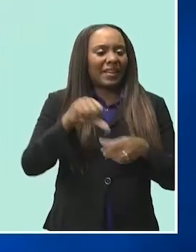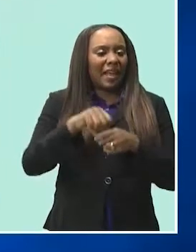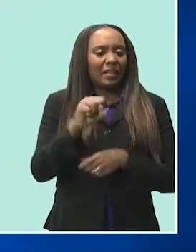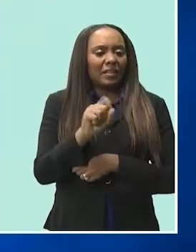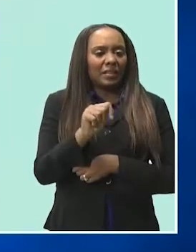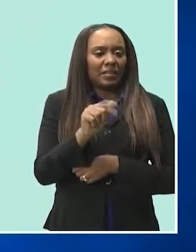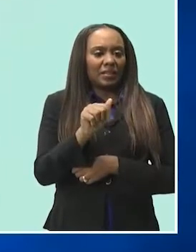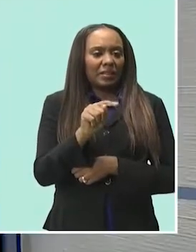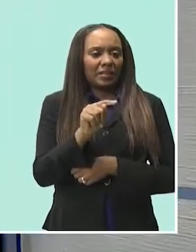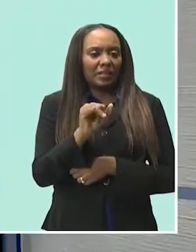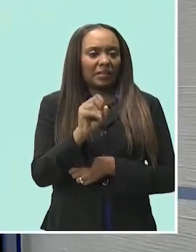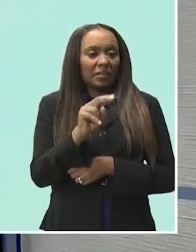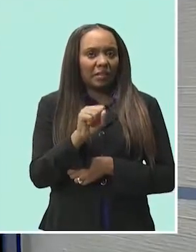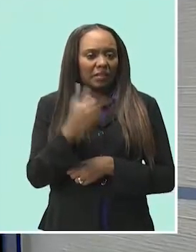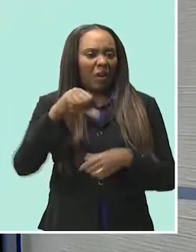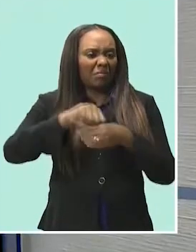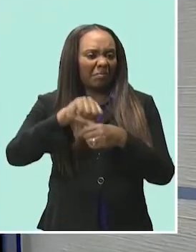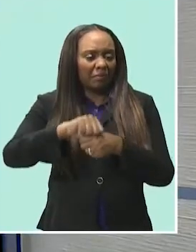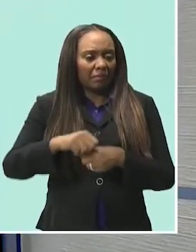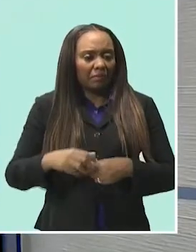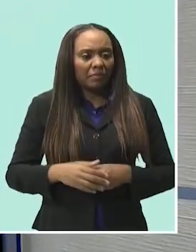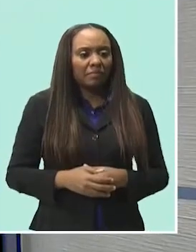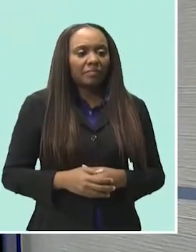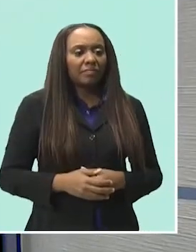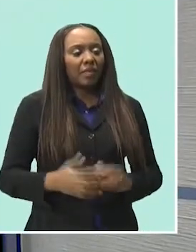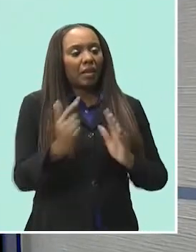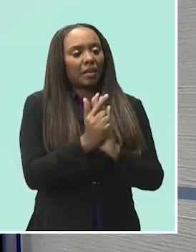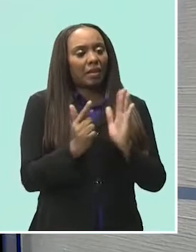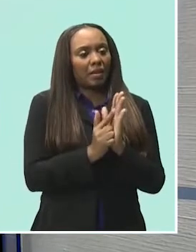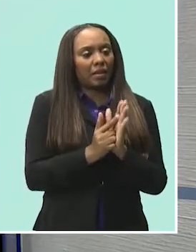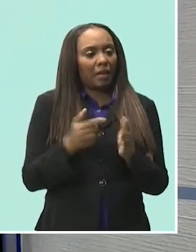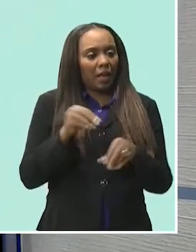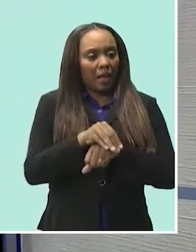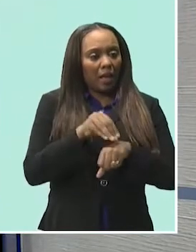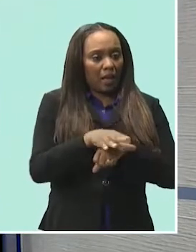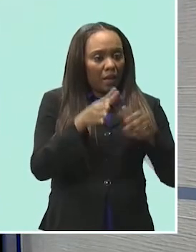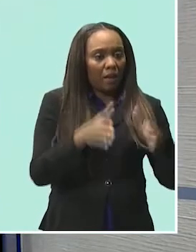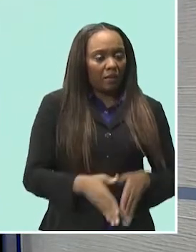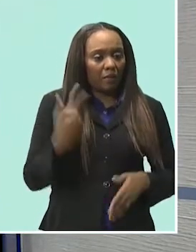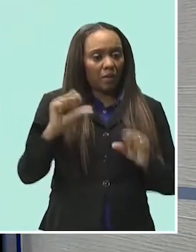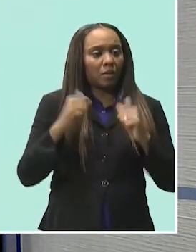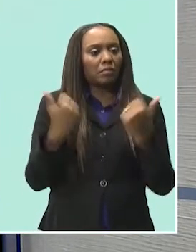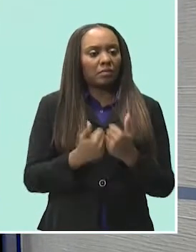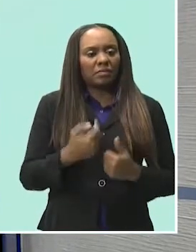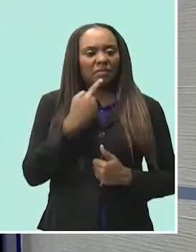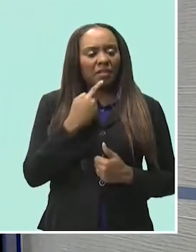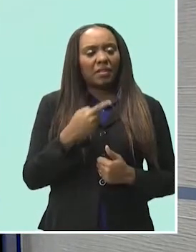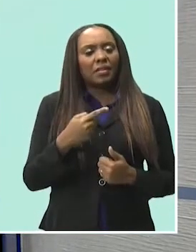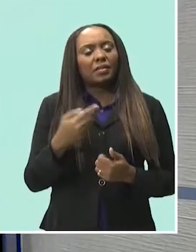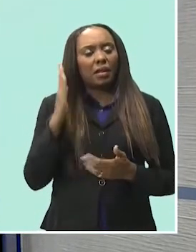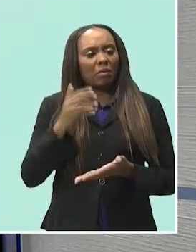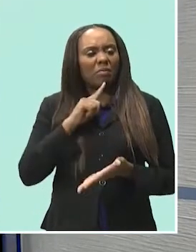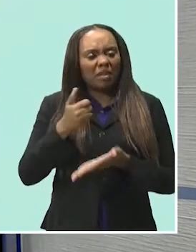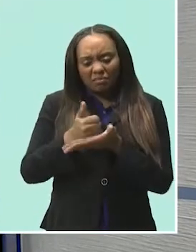of vouchers. Legal advisor and executive member of APTO, Shadia Simpson, says the donation